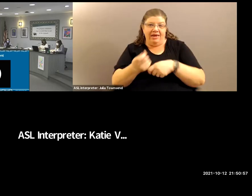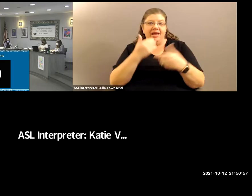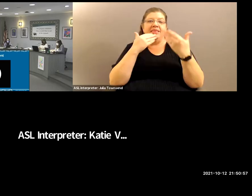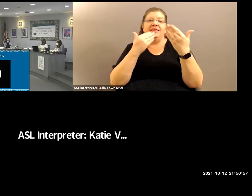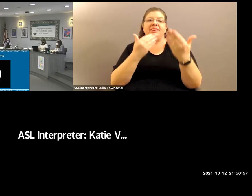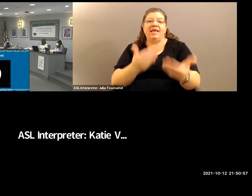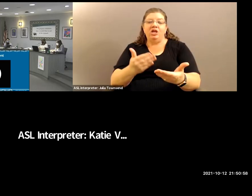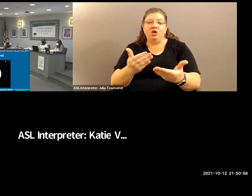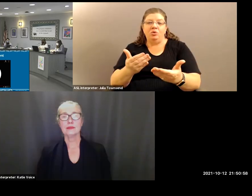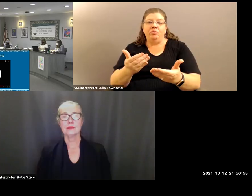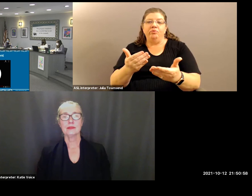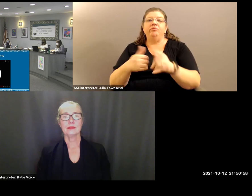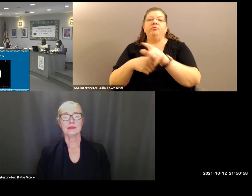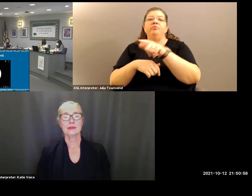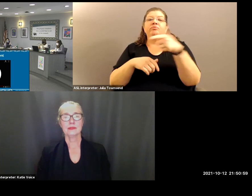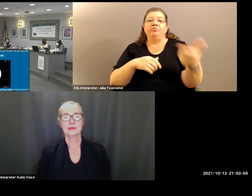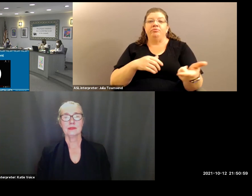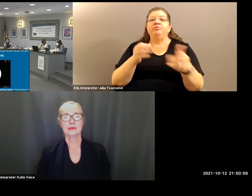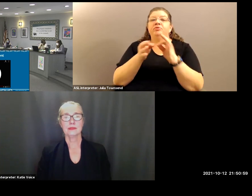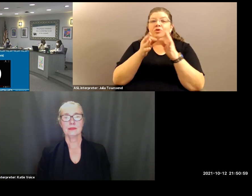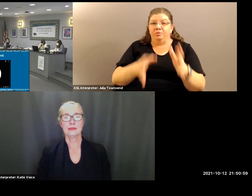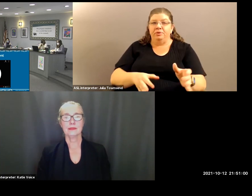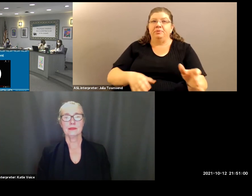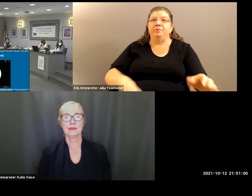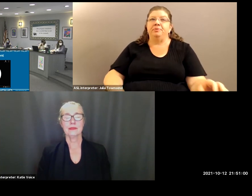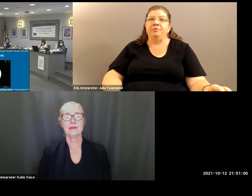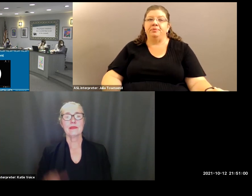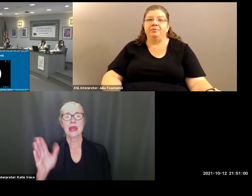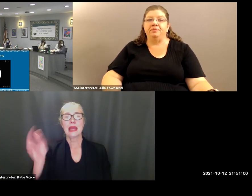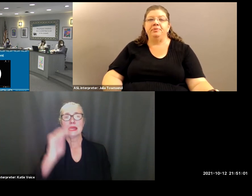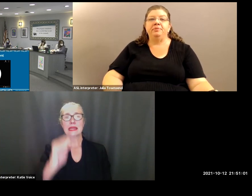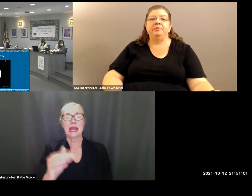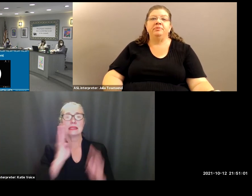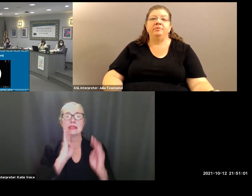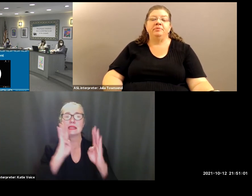thank you next speaker anna garcia